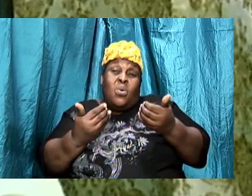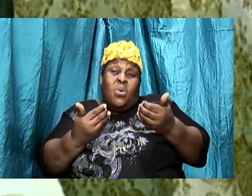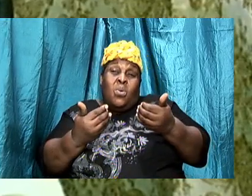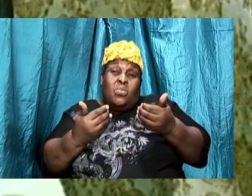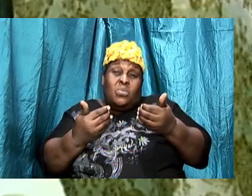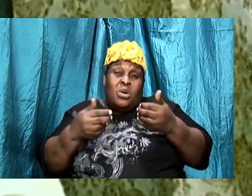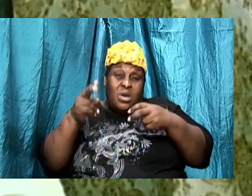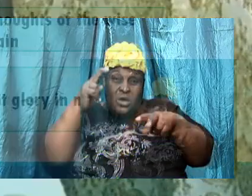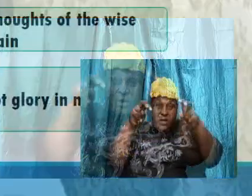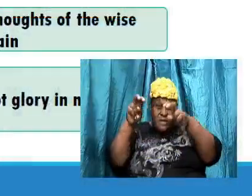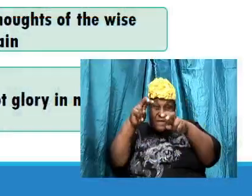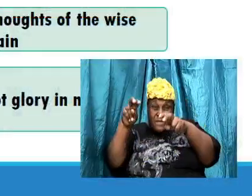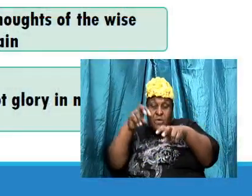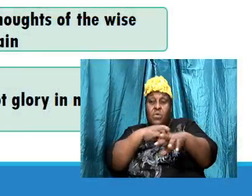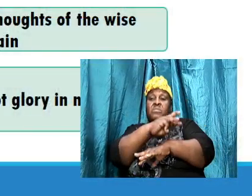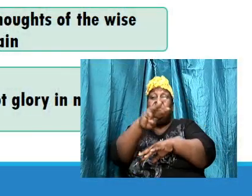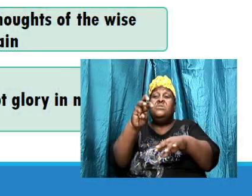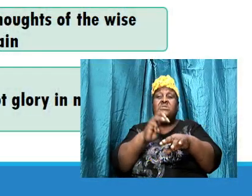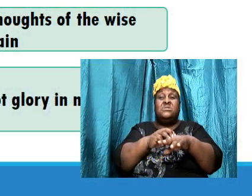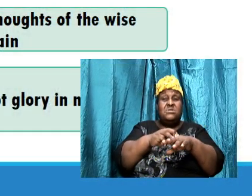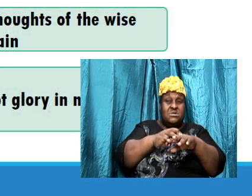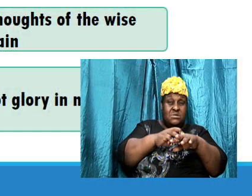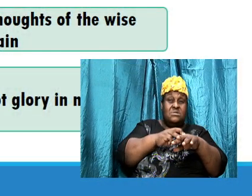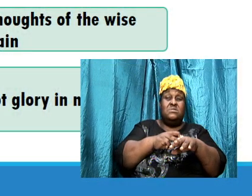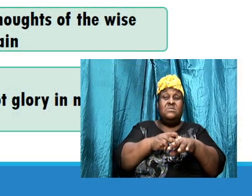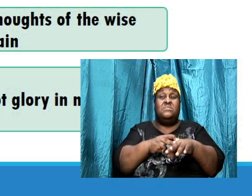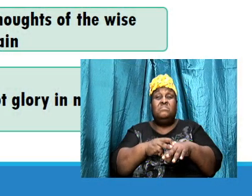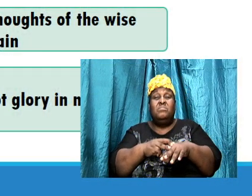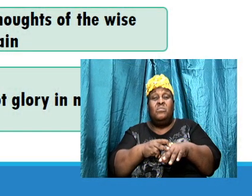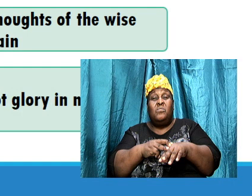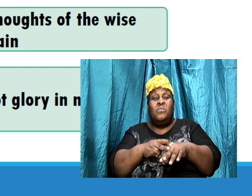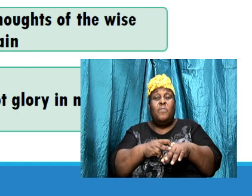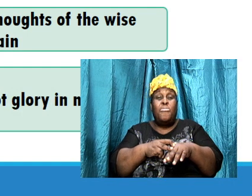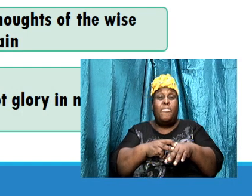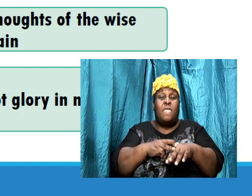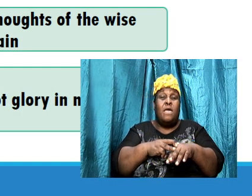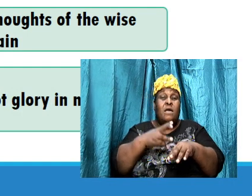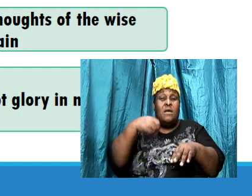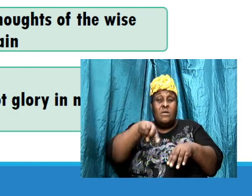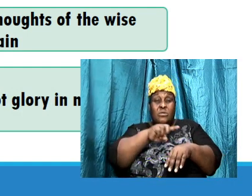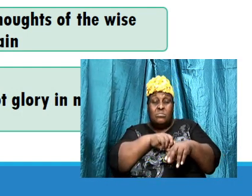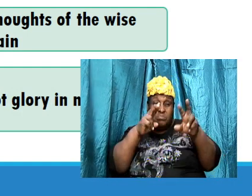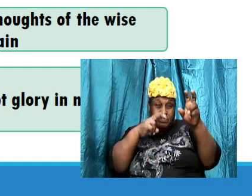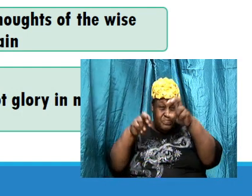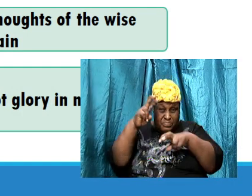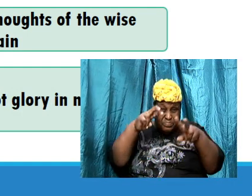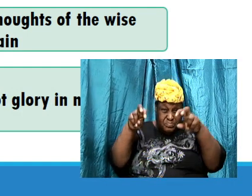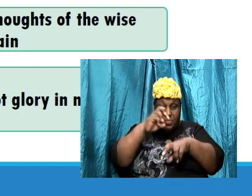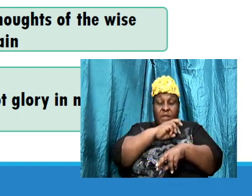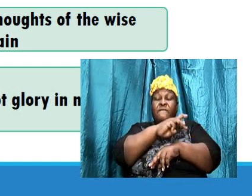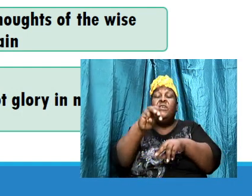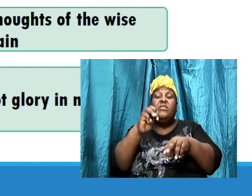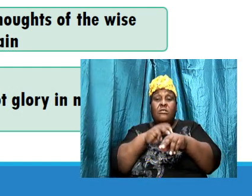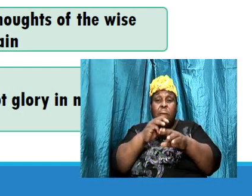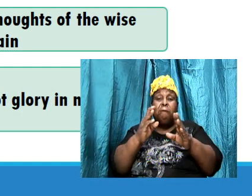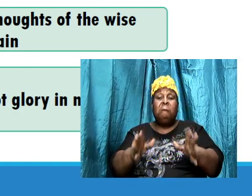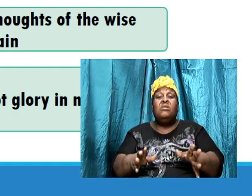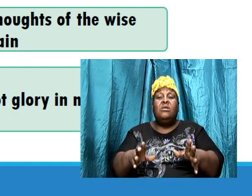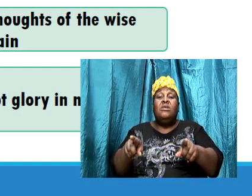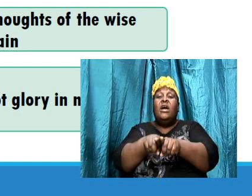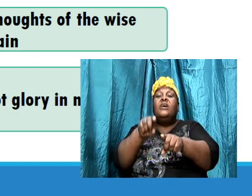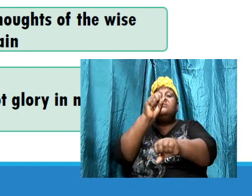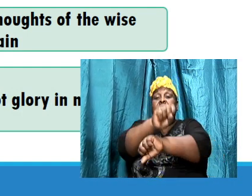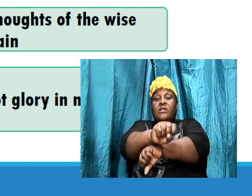view ministers. You know. He's saying that we should view ministers as laborers with